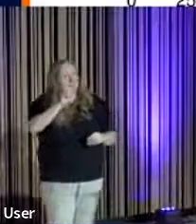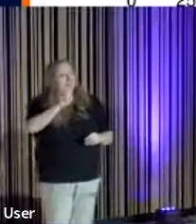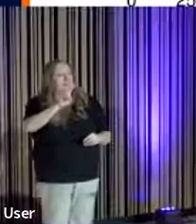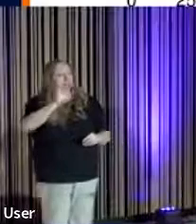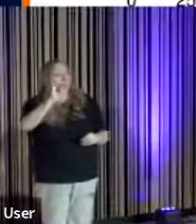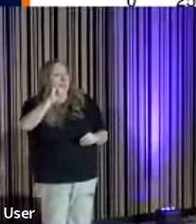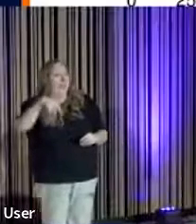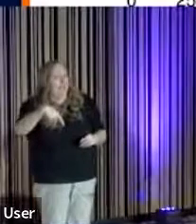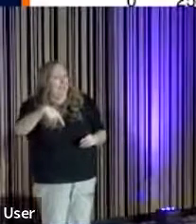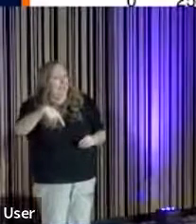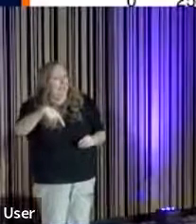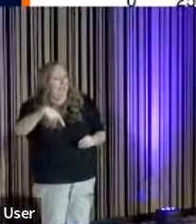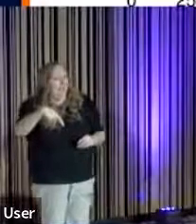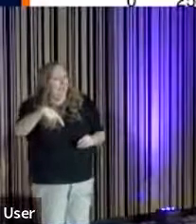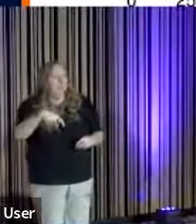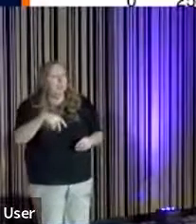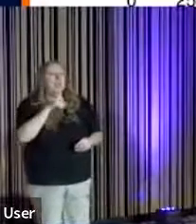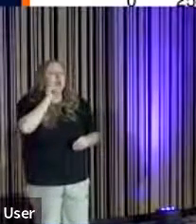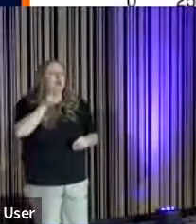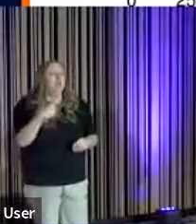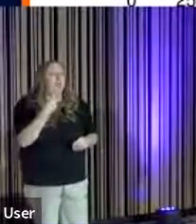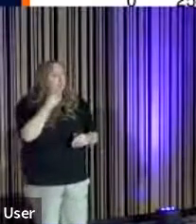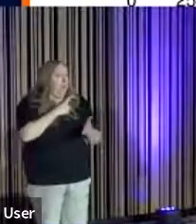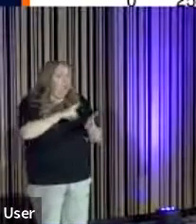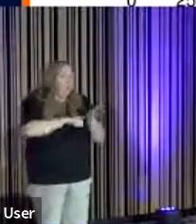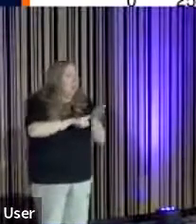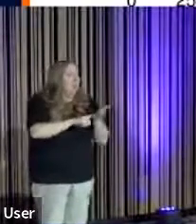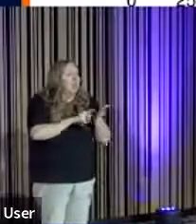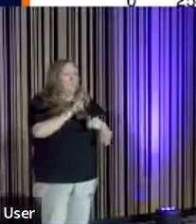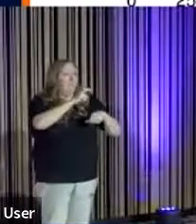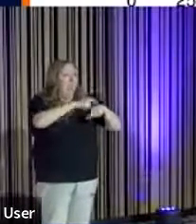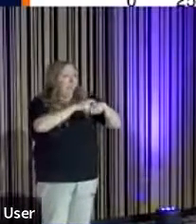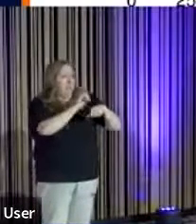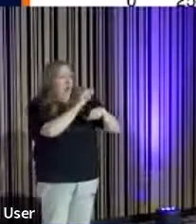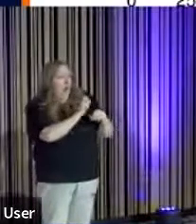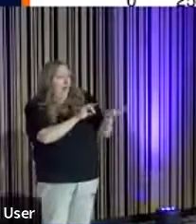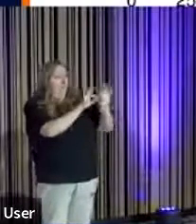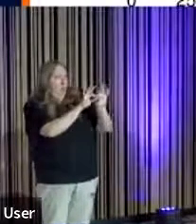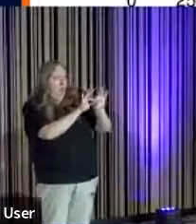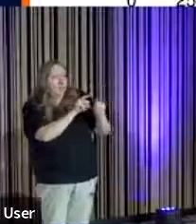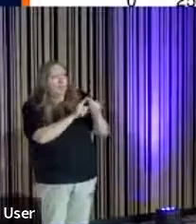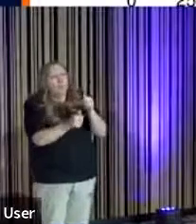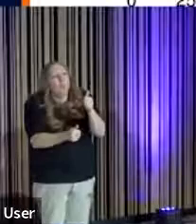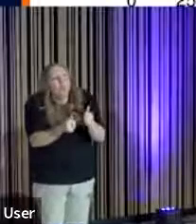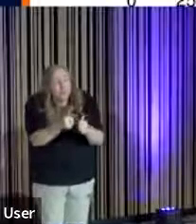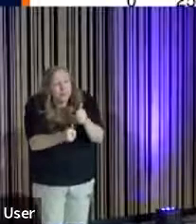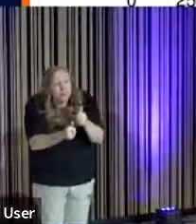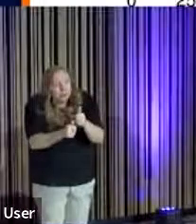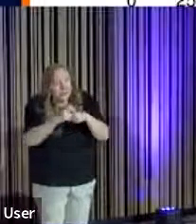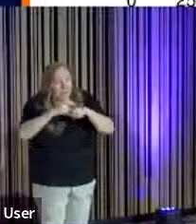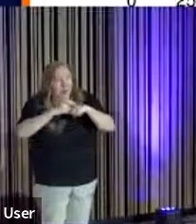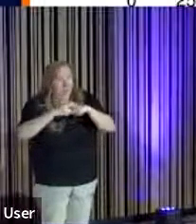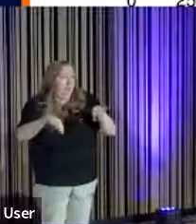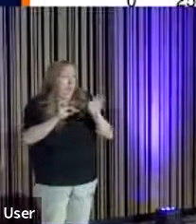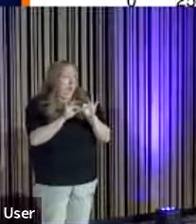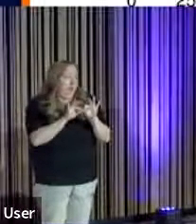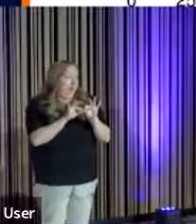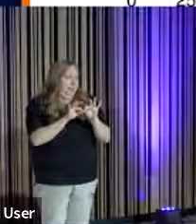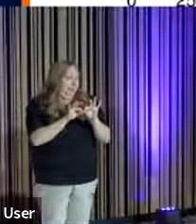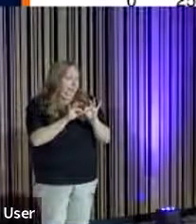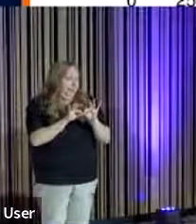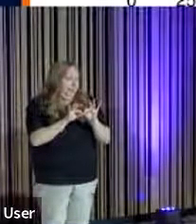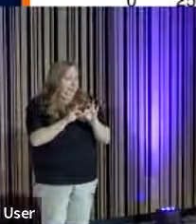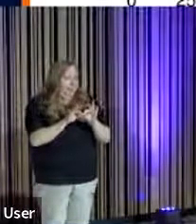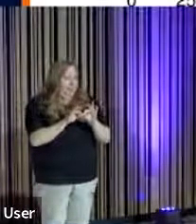So not only are we figuring out that viruses are important, but we can figure out which viruses are important. And that allows us to, if we're being a